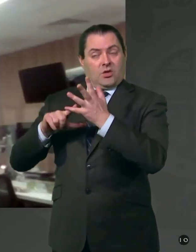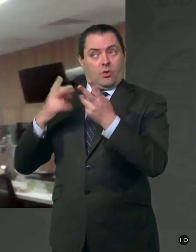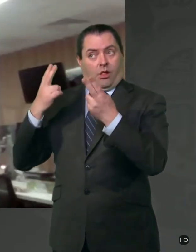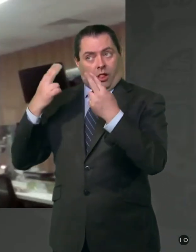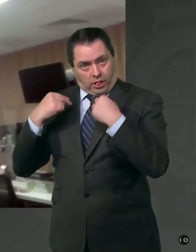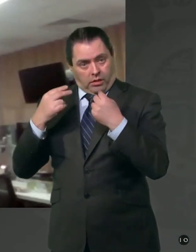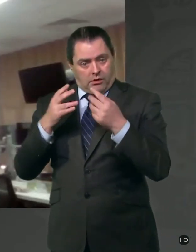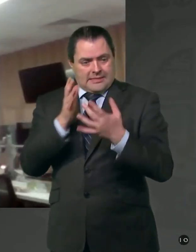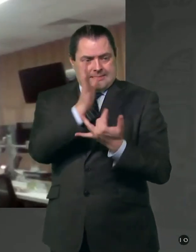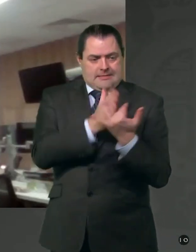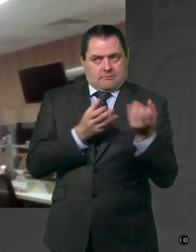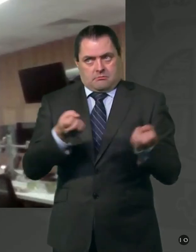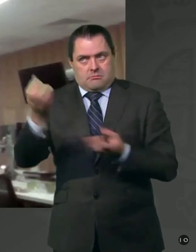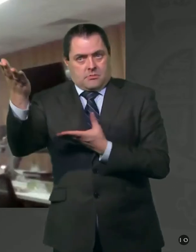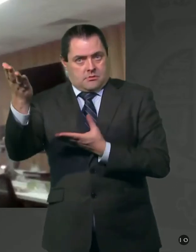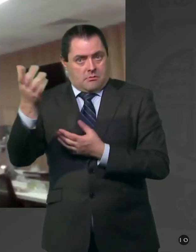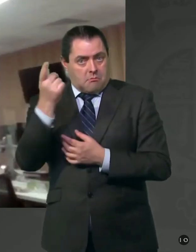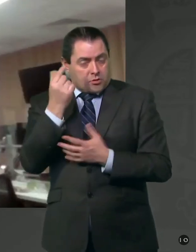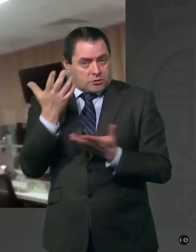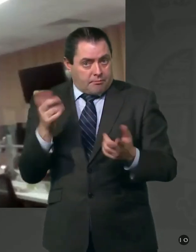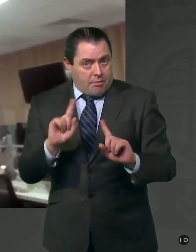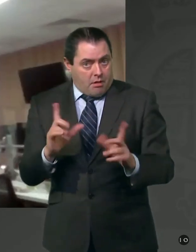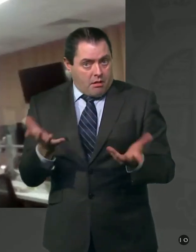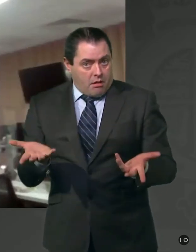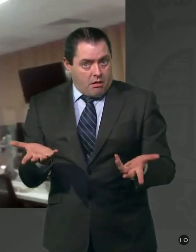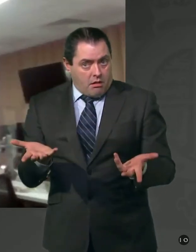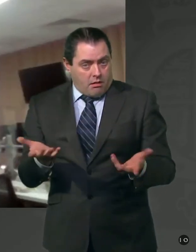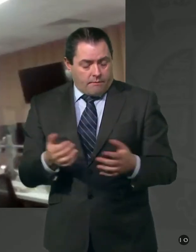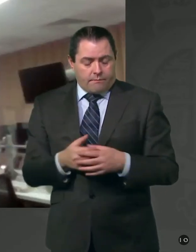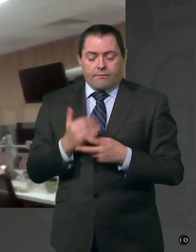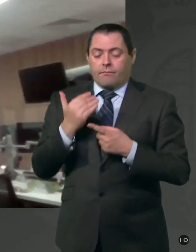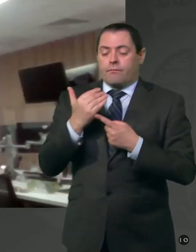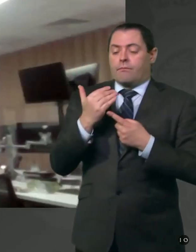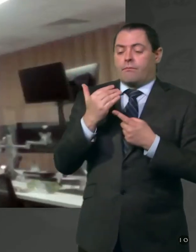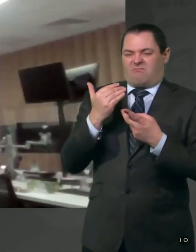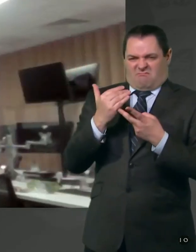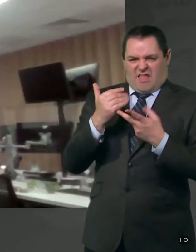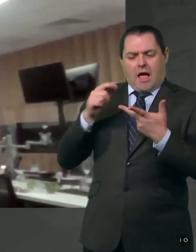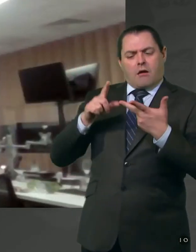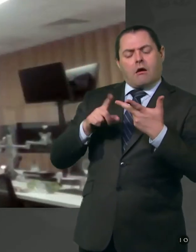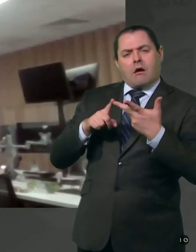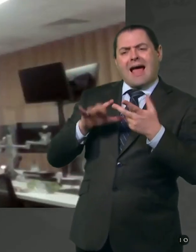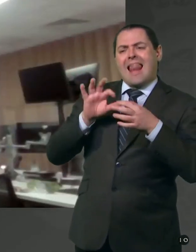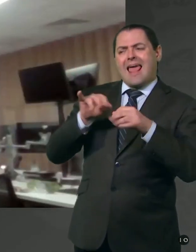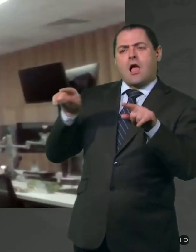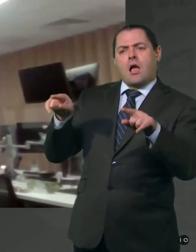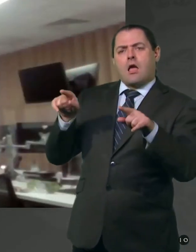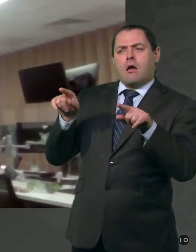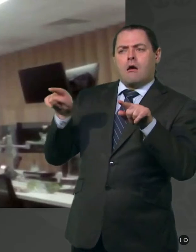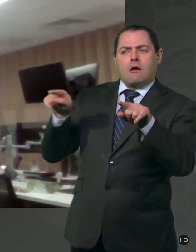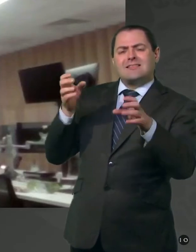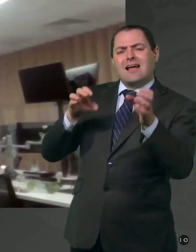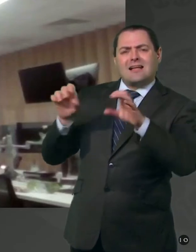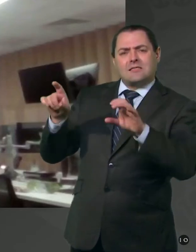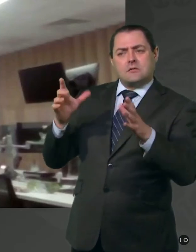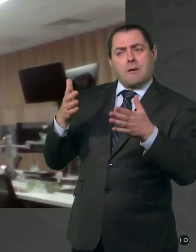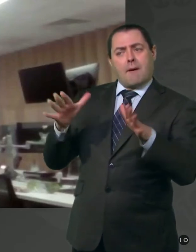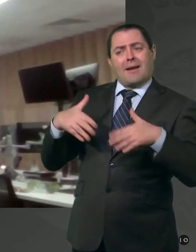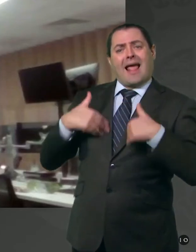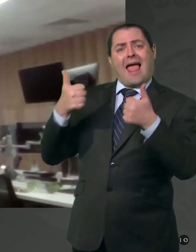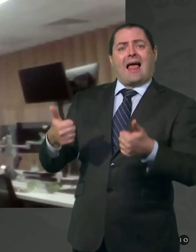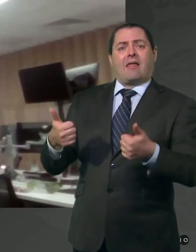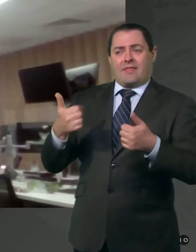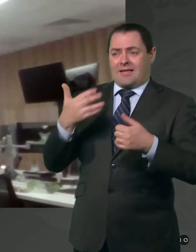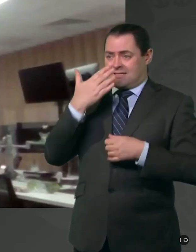should public health advice be changed now that it's emerged that those infected with the new variant are